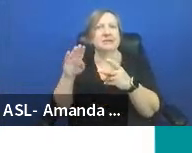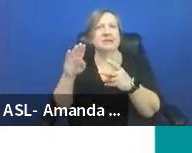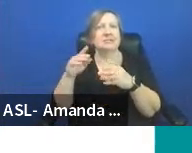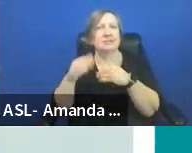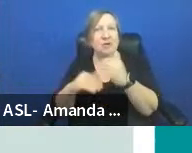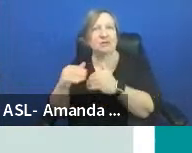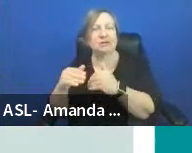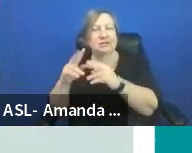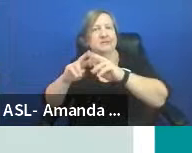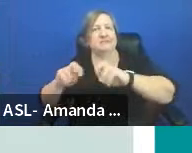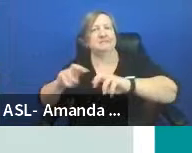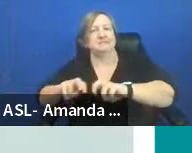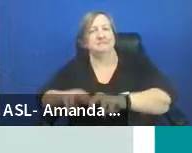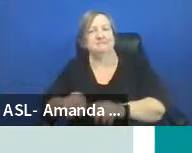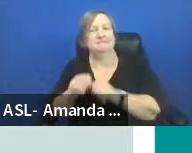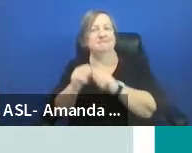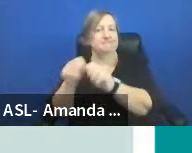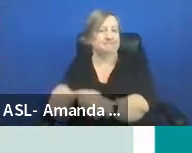slide, please.